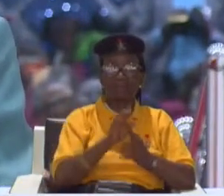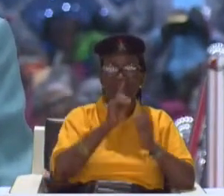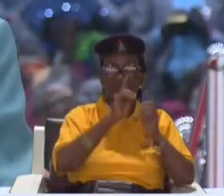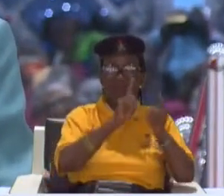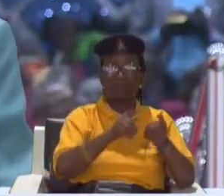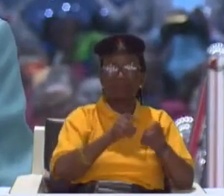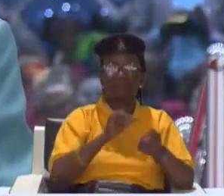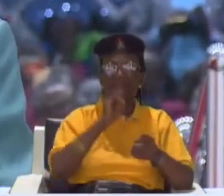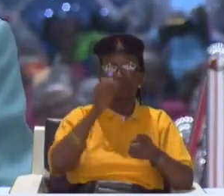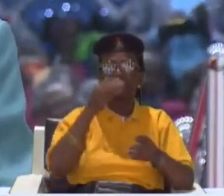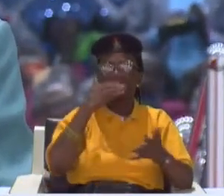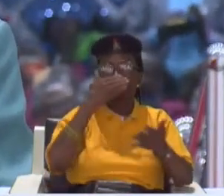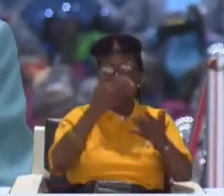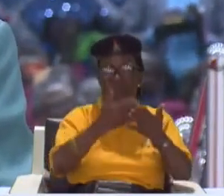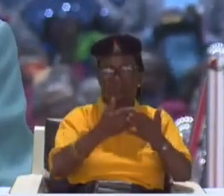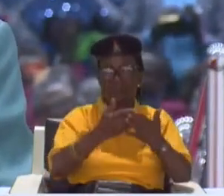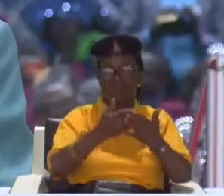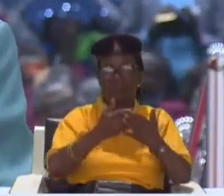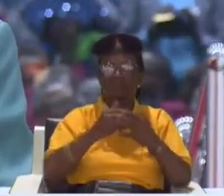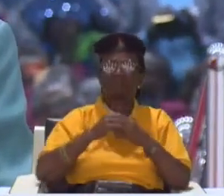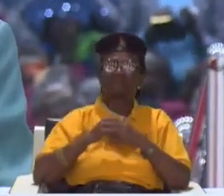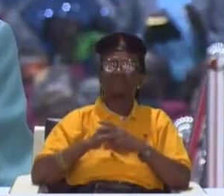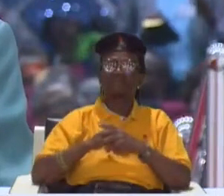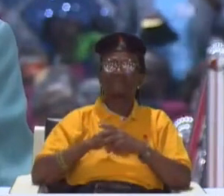good. He